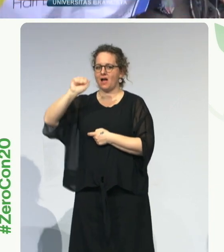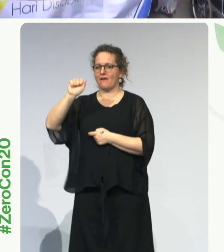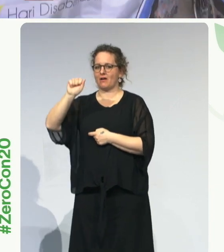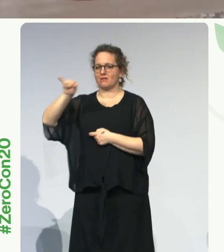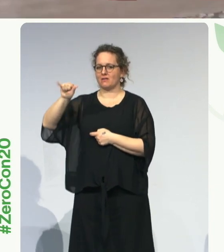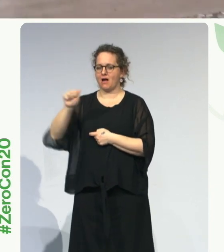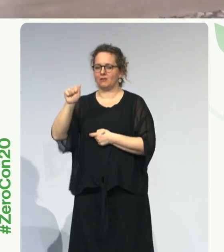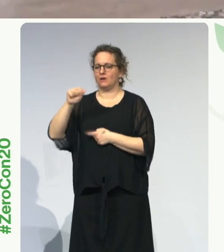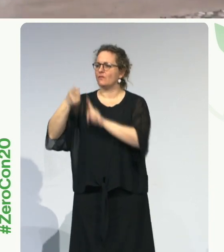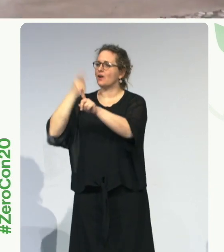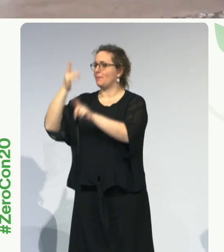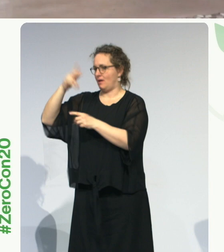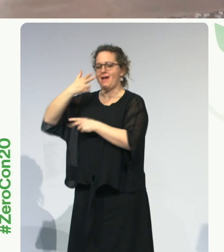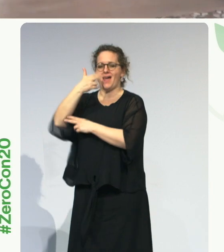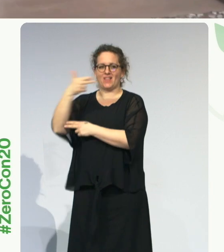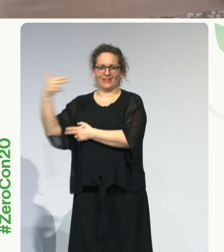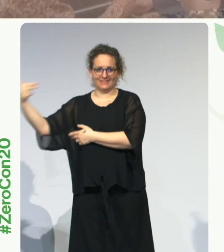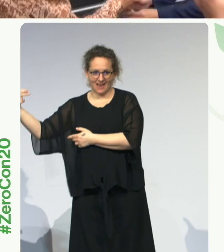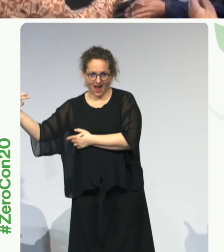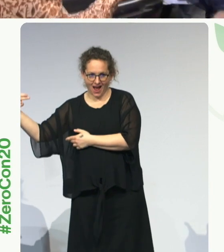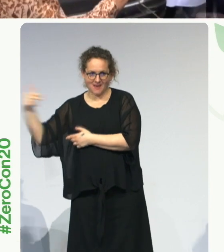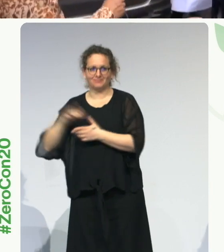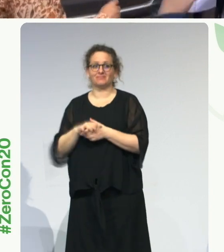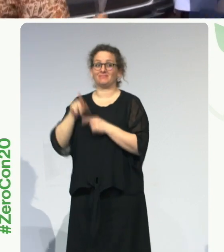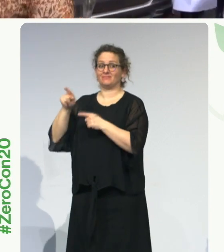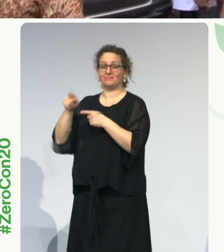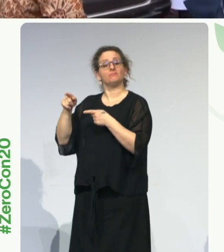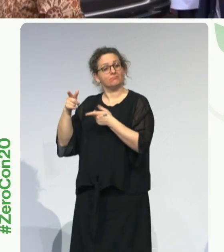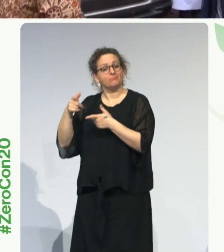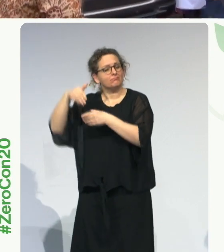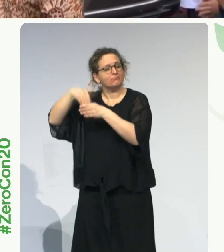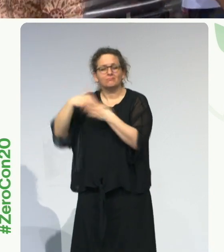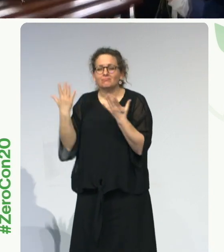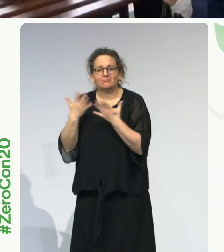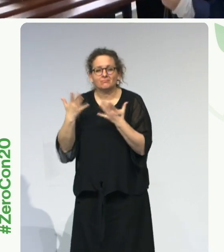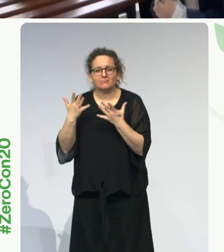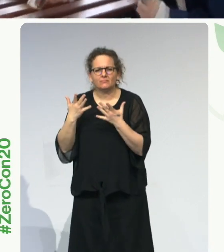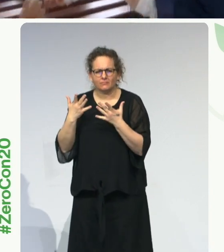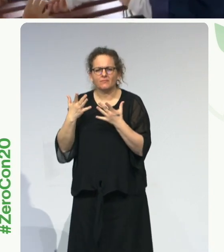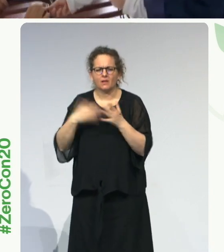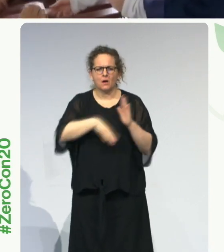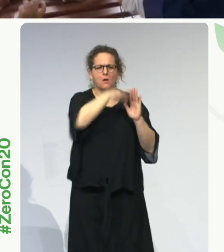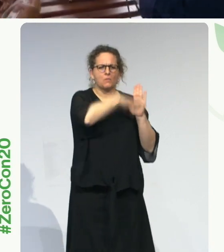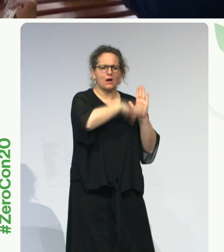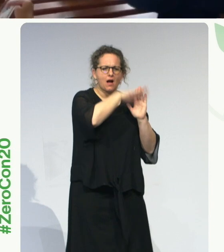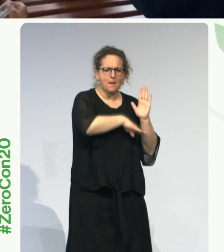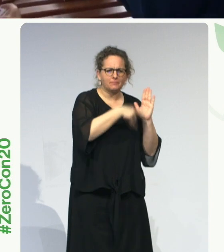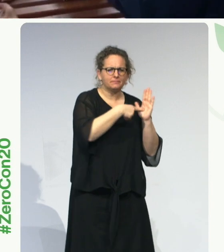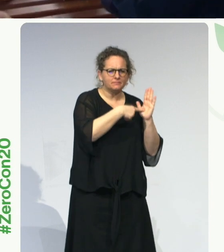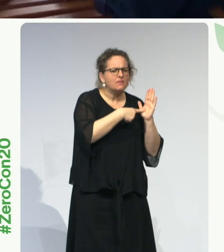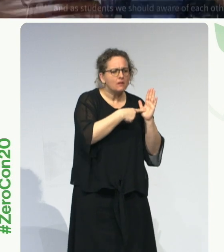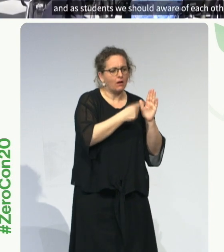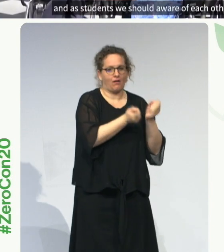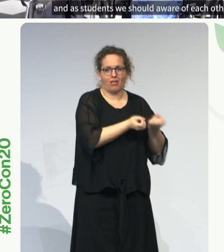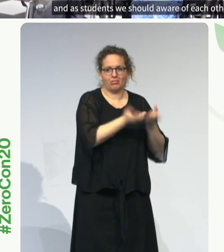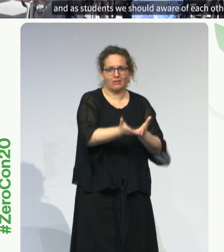at Universitas Brawijaya Indonesia runs an affirmative admission program for students with various disabilities,